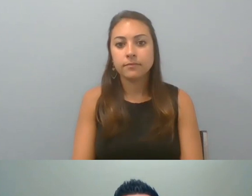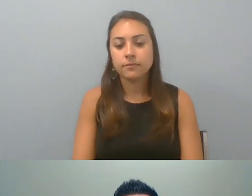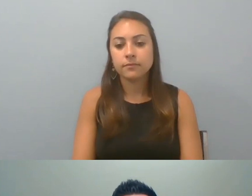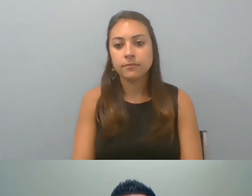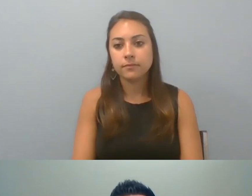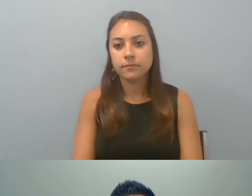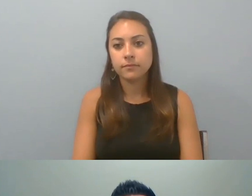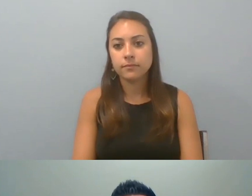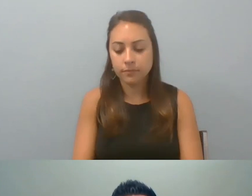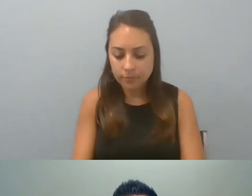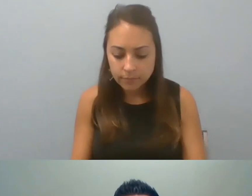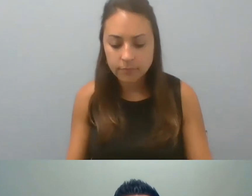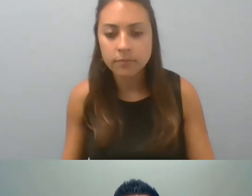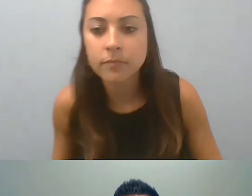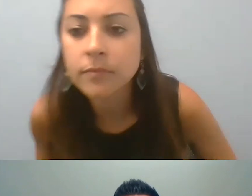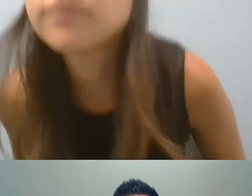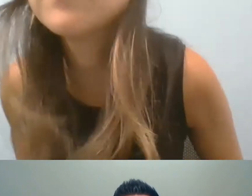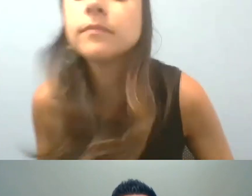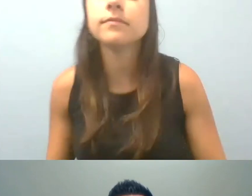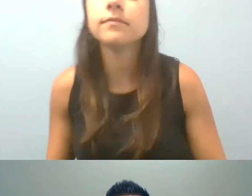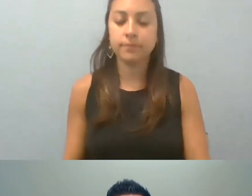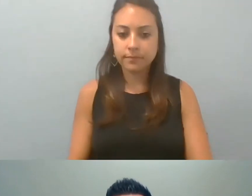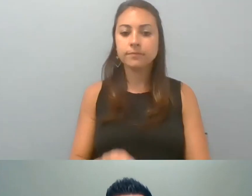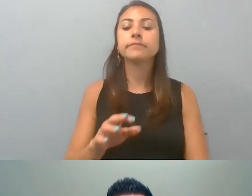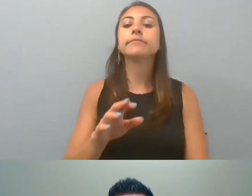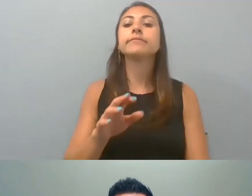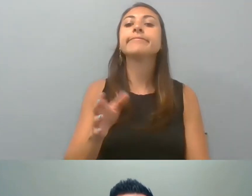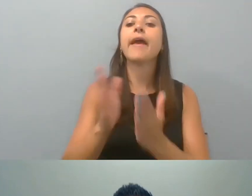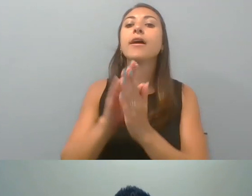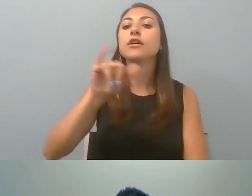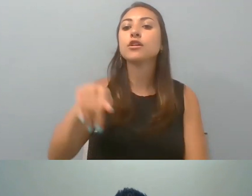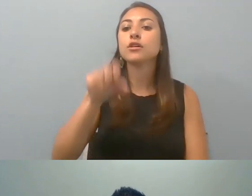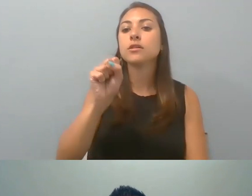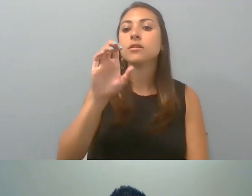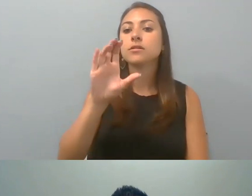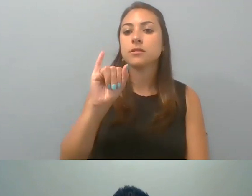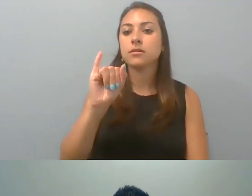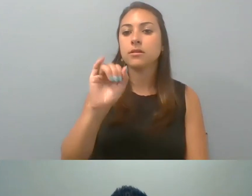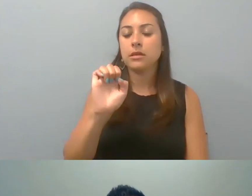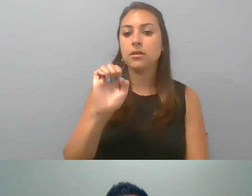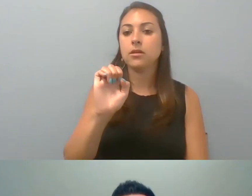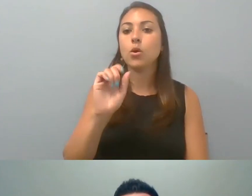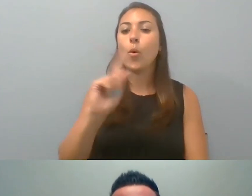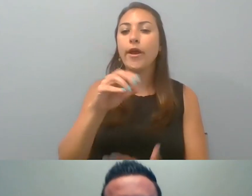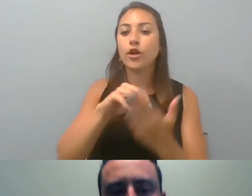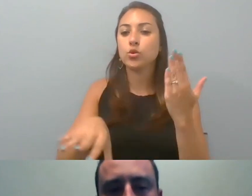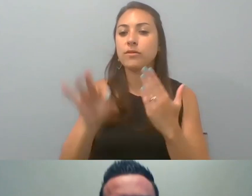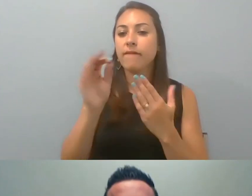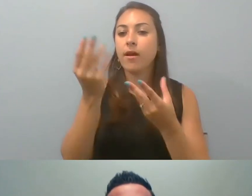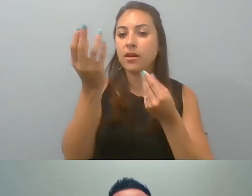And I think this one is mostly for Jesse. There were a few questions about where students can find information